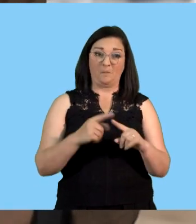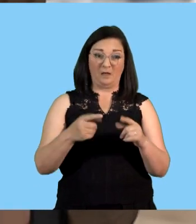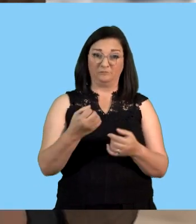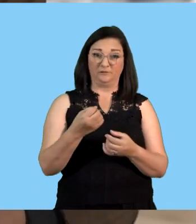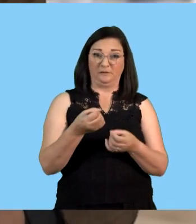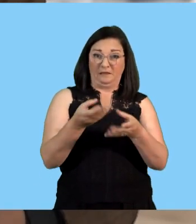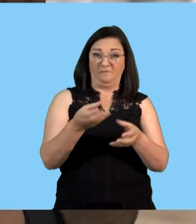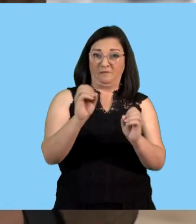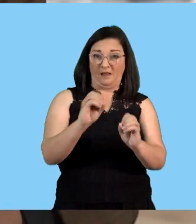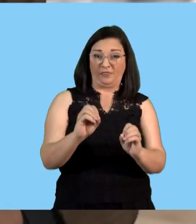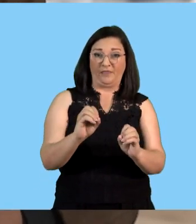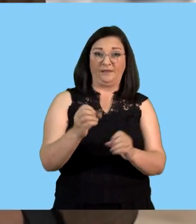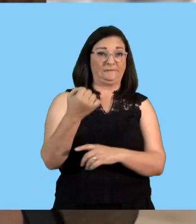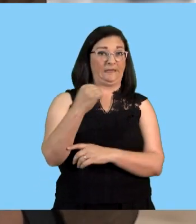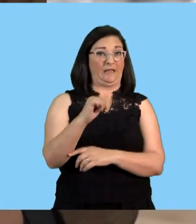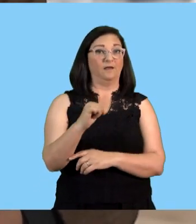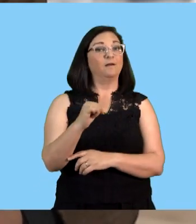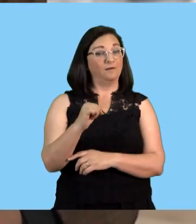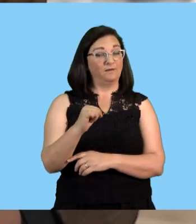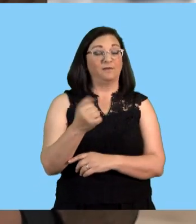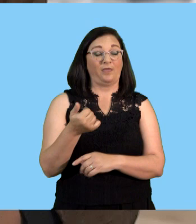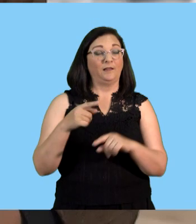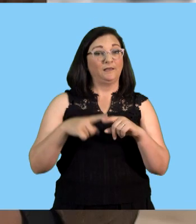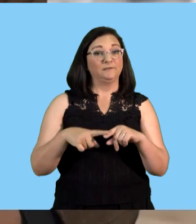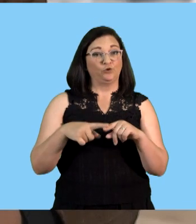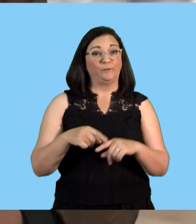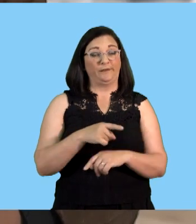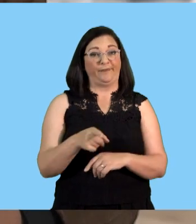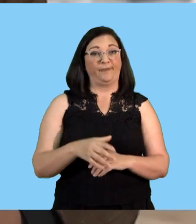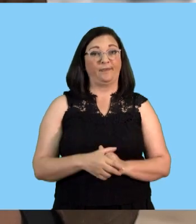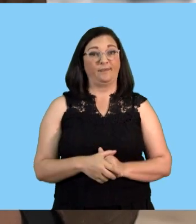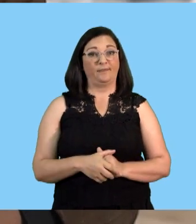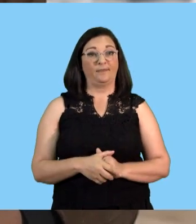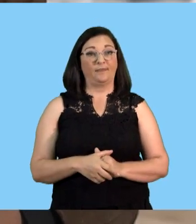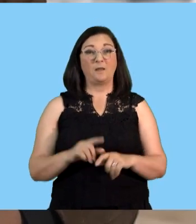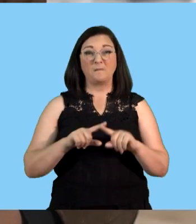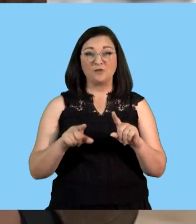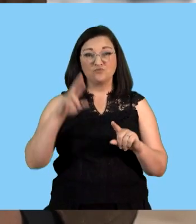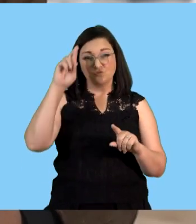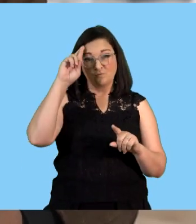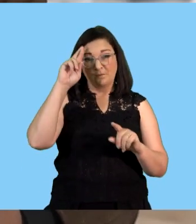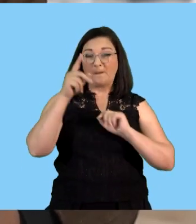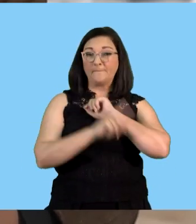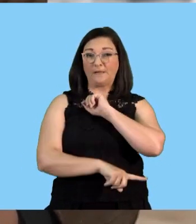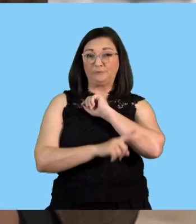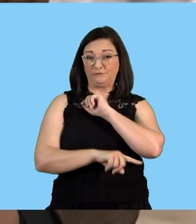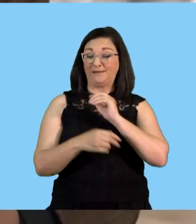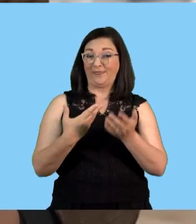proper information about the product or service, then we are being discriminatory. And if you're being discriminatory, remember, there's a punishment for